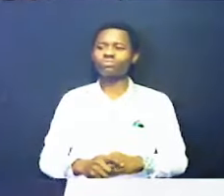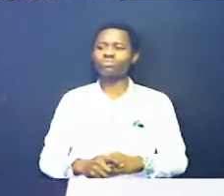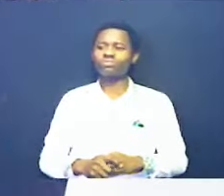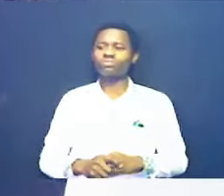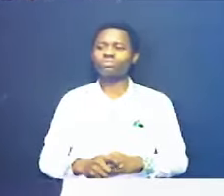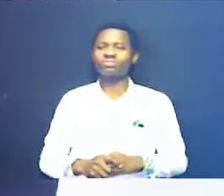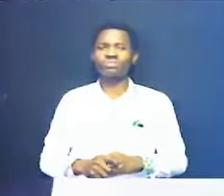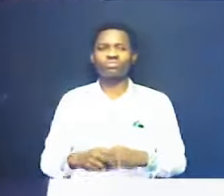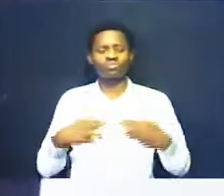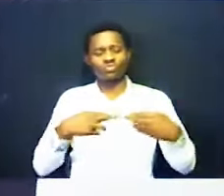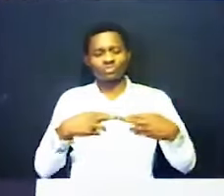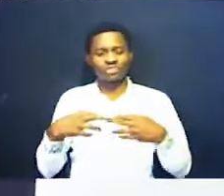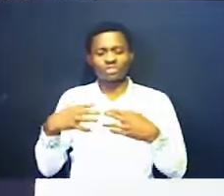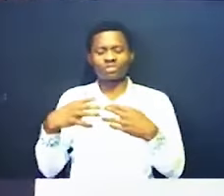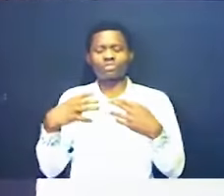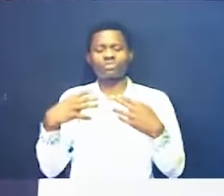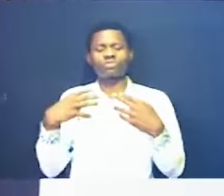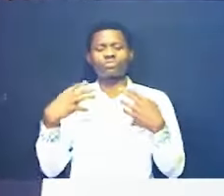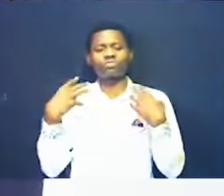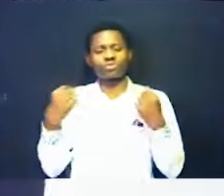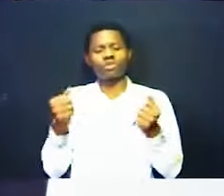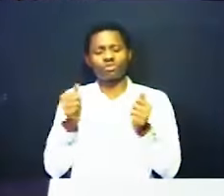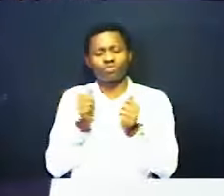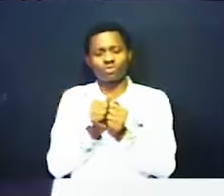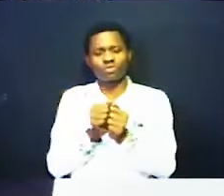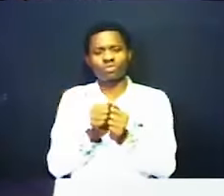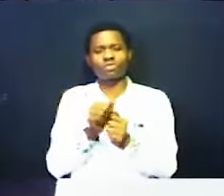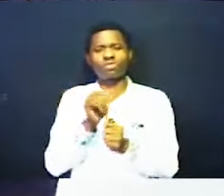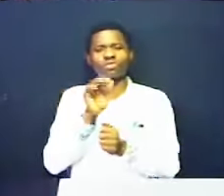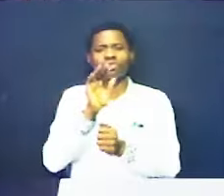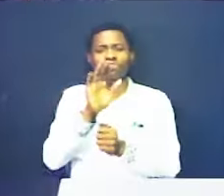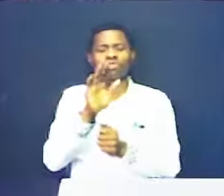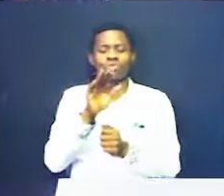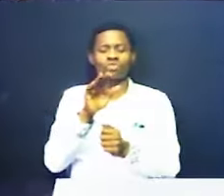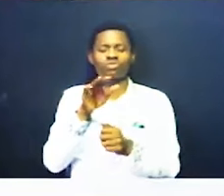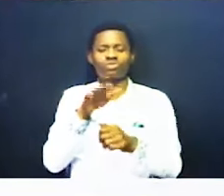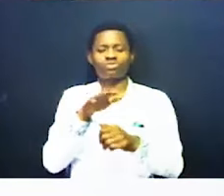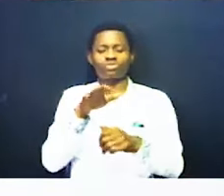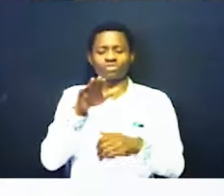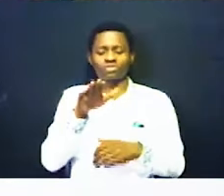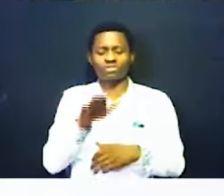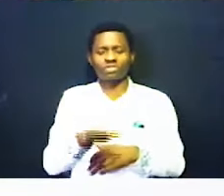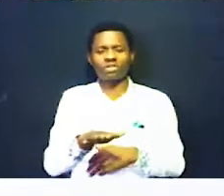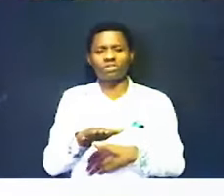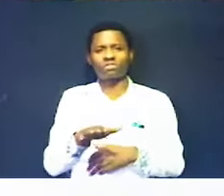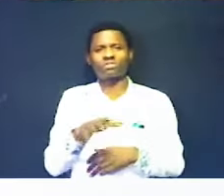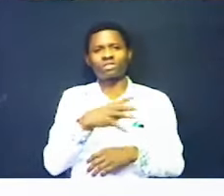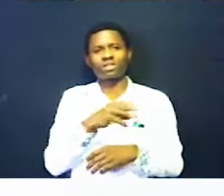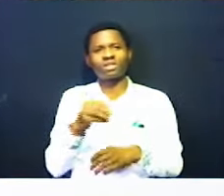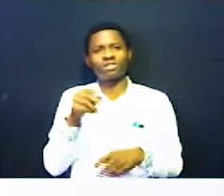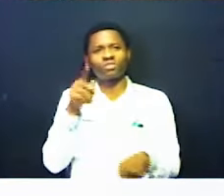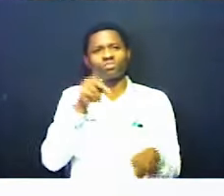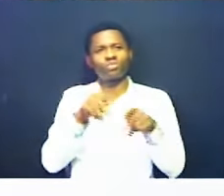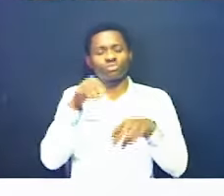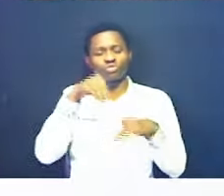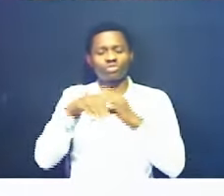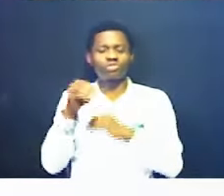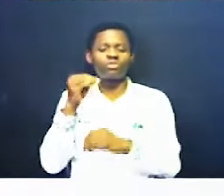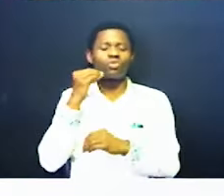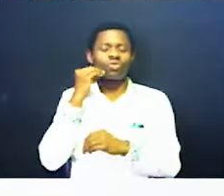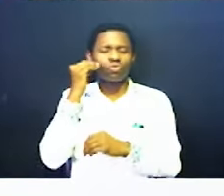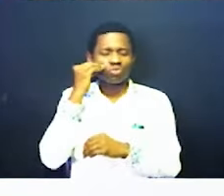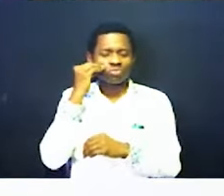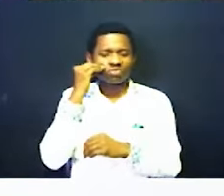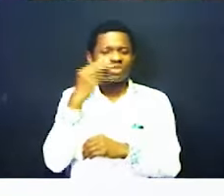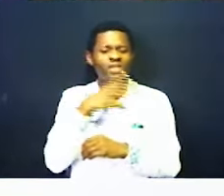your child and the people in your household, and they will not shun your